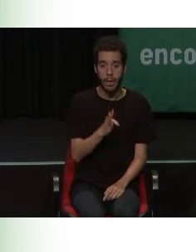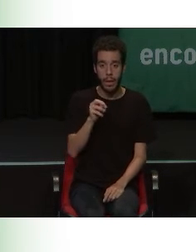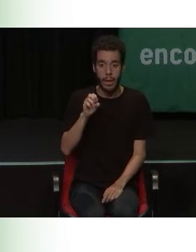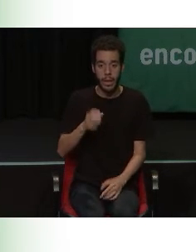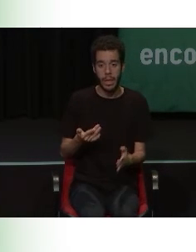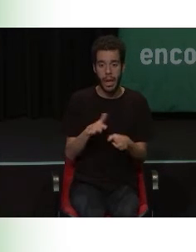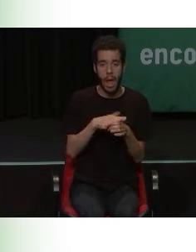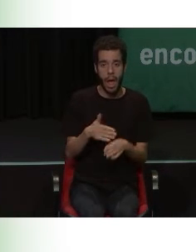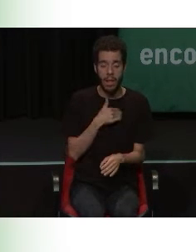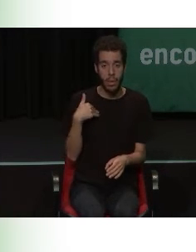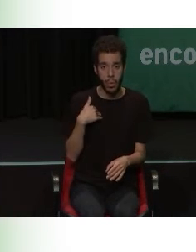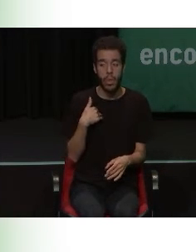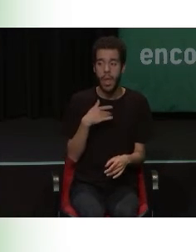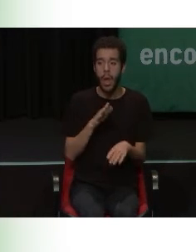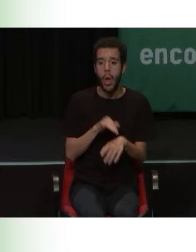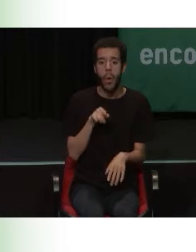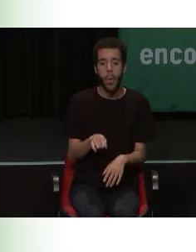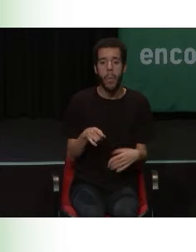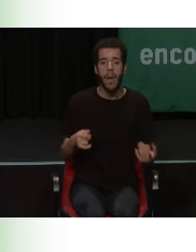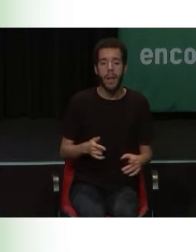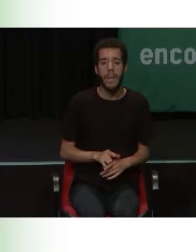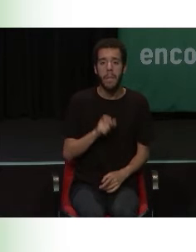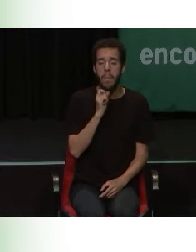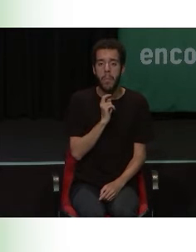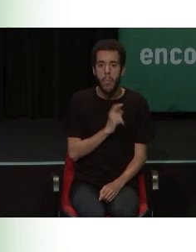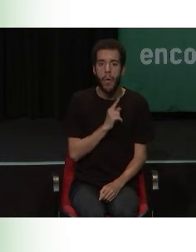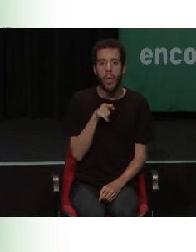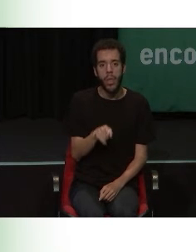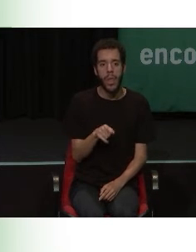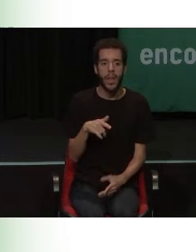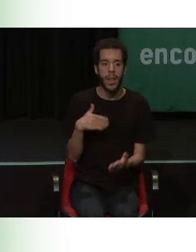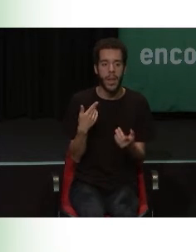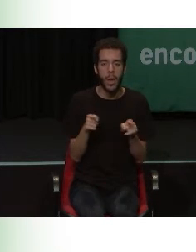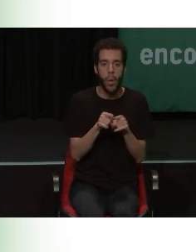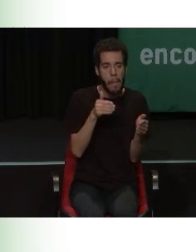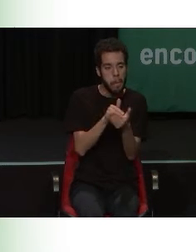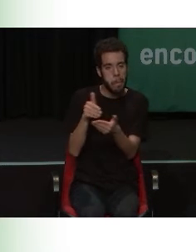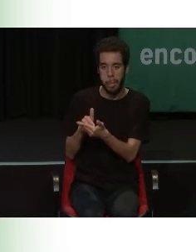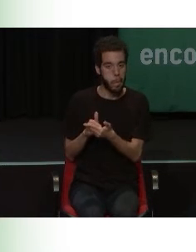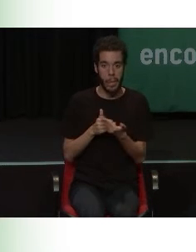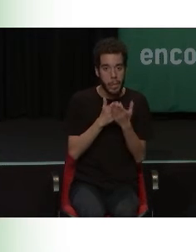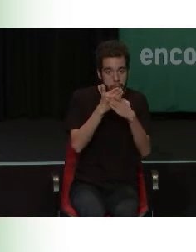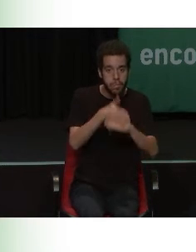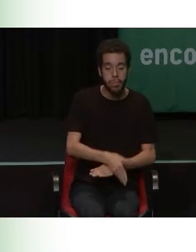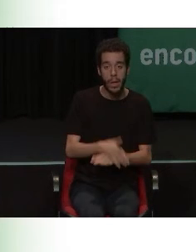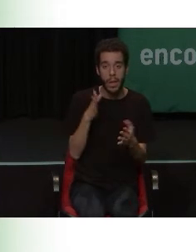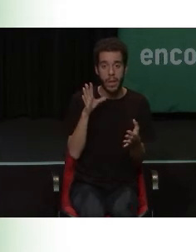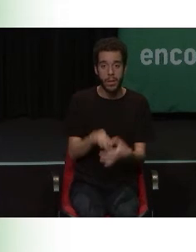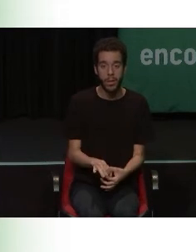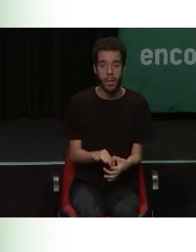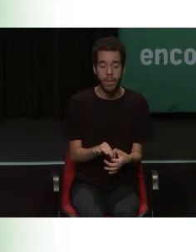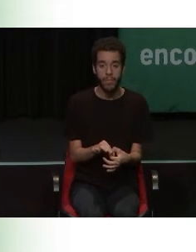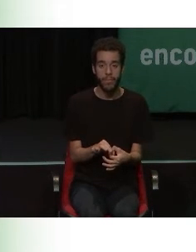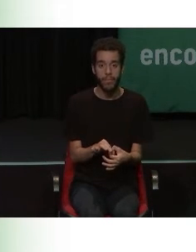UN goals for 2030 in health, as they might be a useful means to try